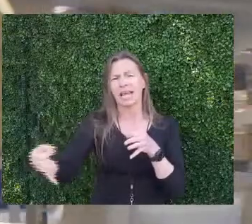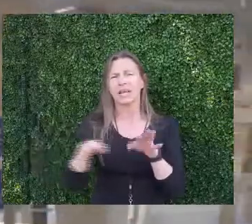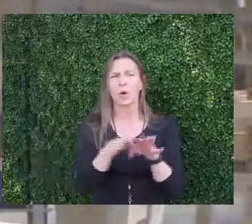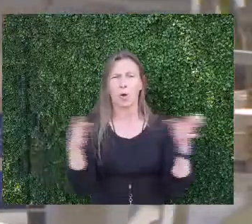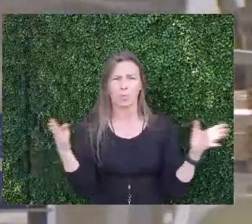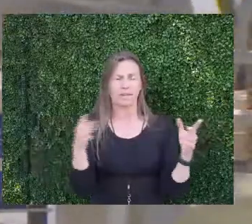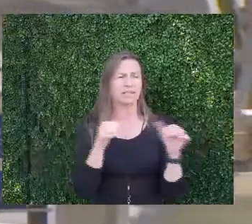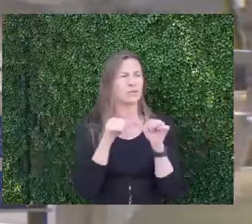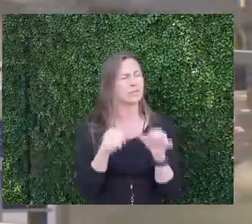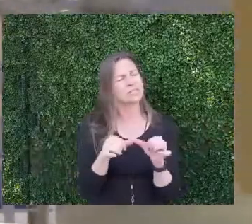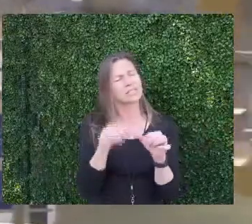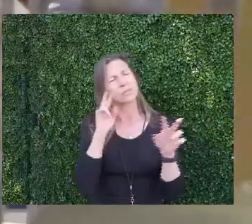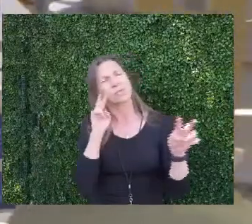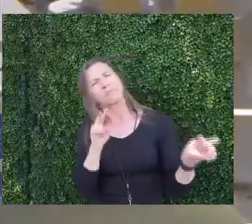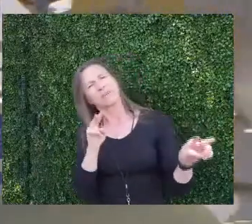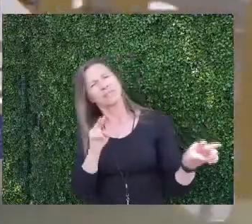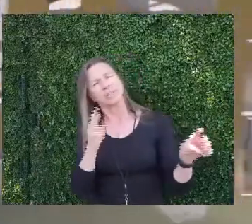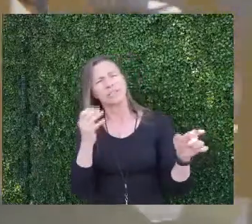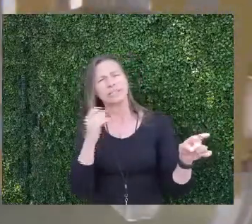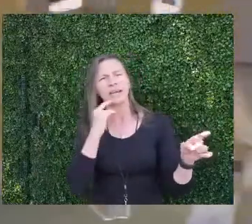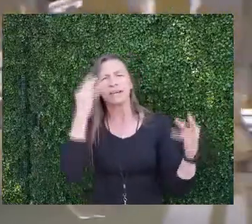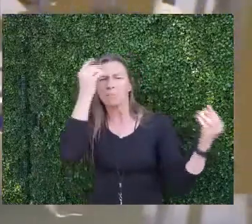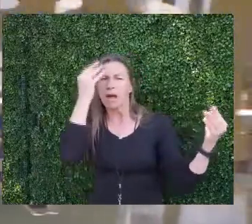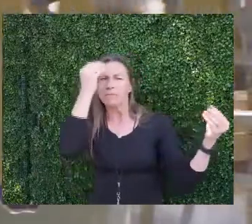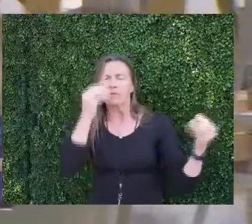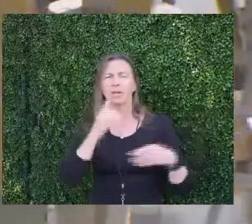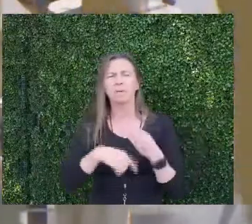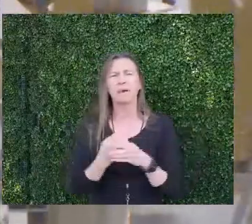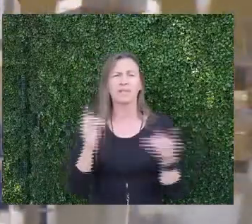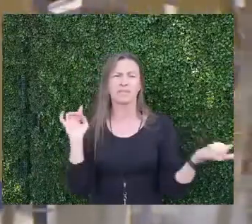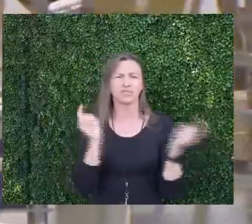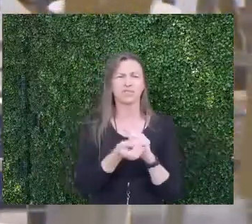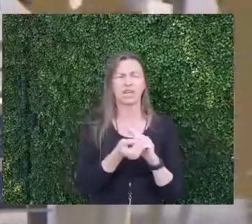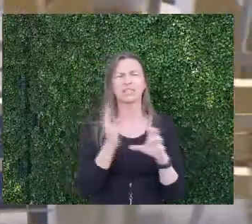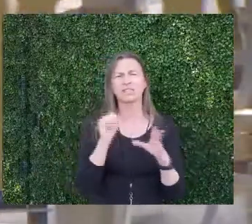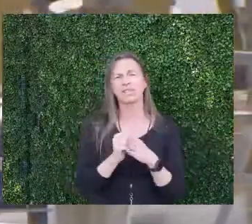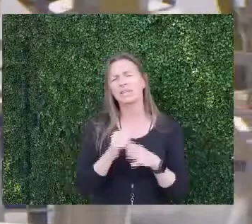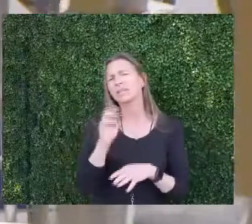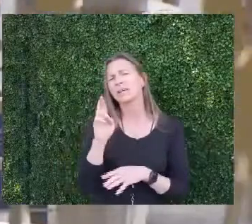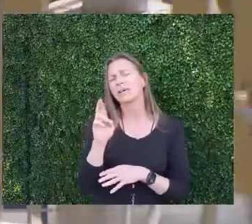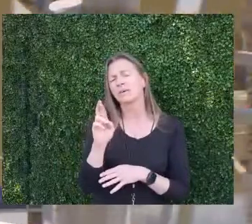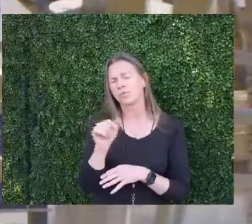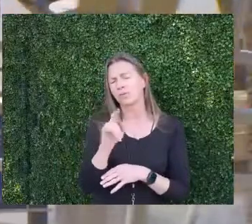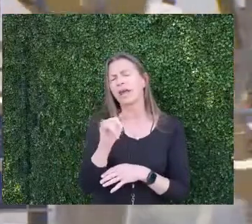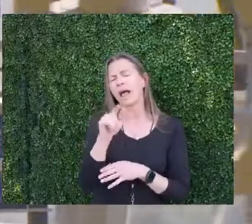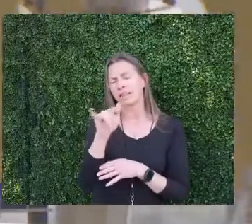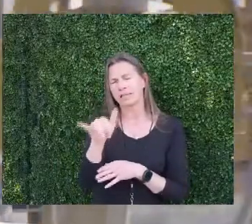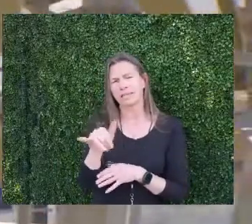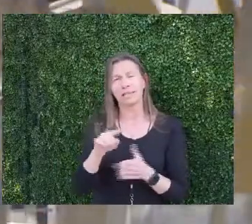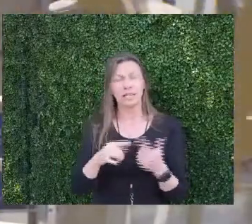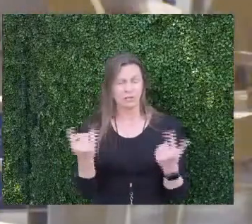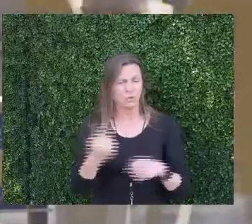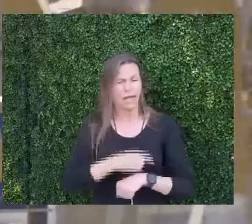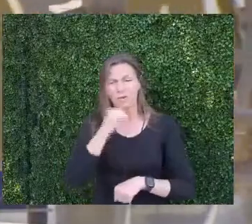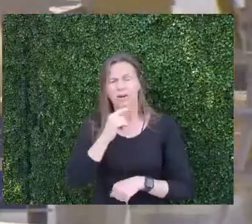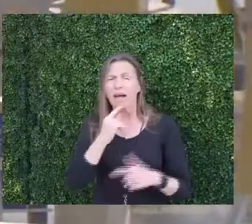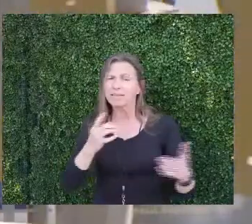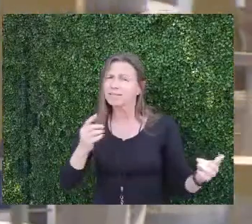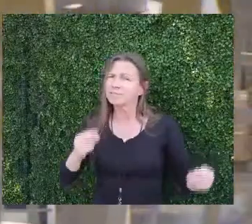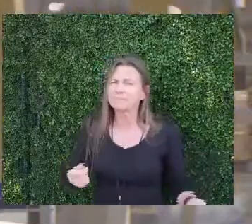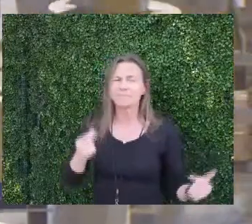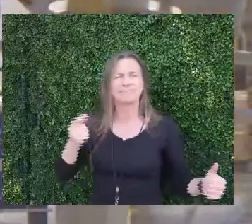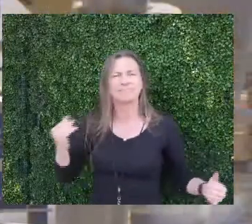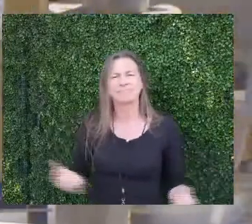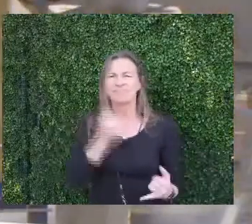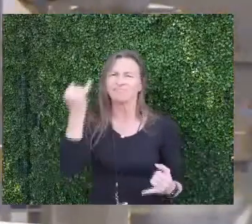to be mindful about those changing realities. As I said, we're not spiking the ball, but today is a day to celebrate. Today